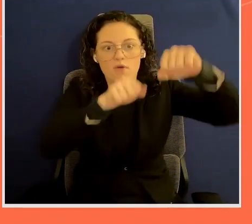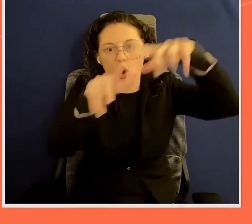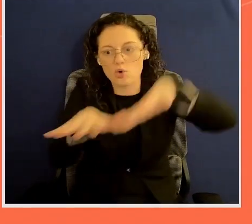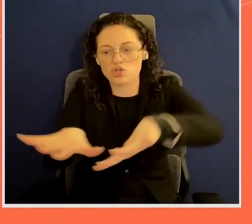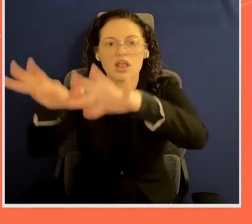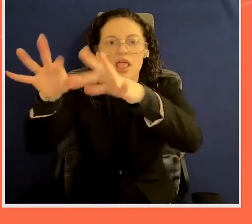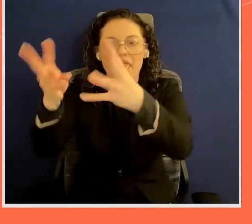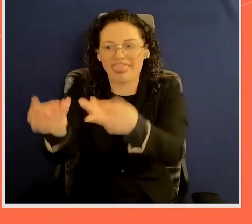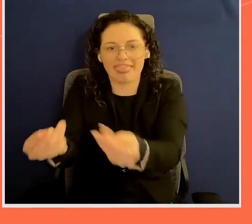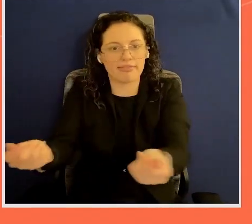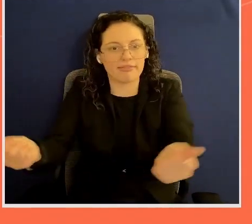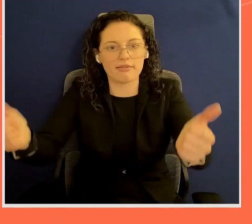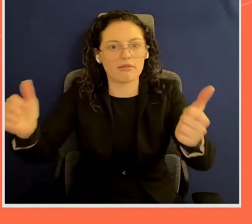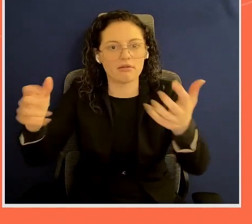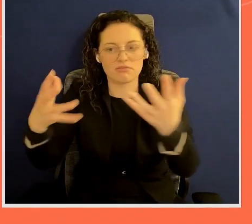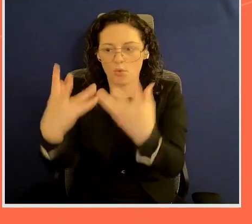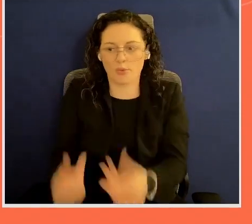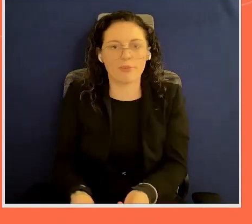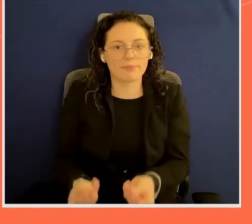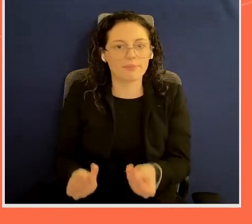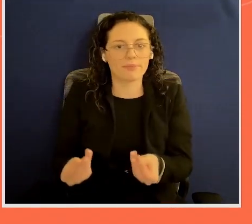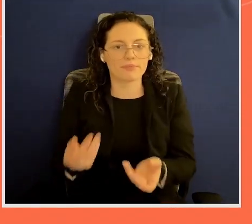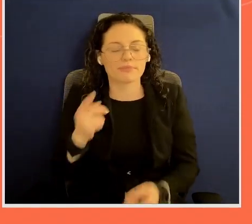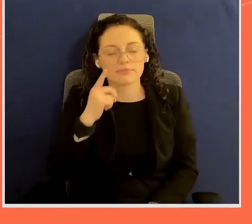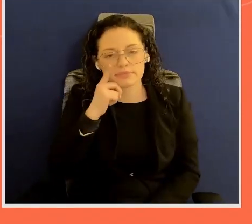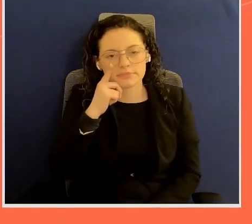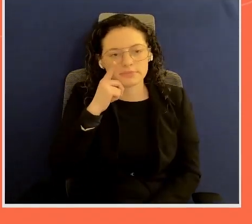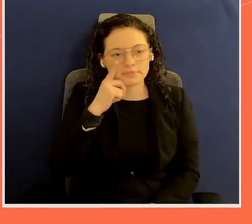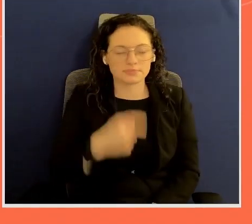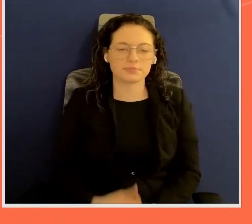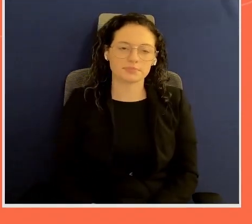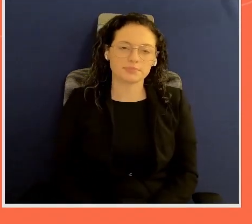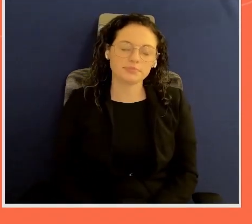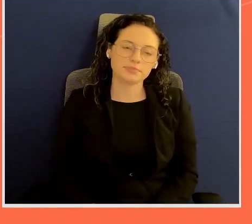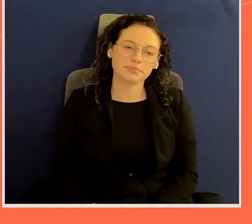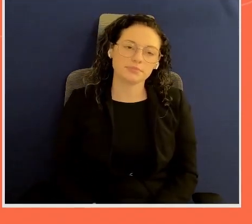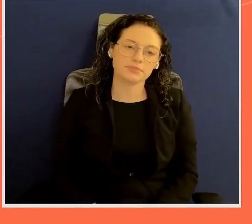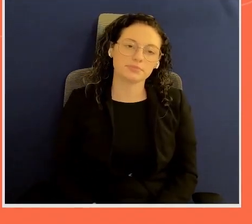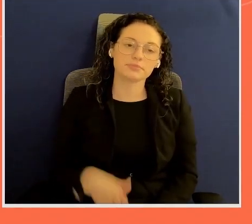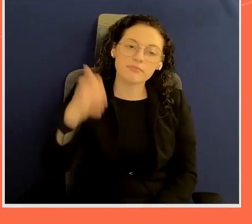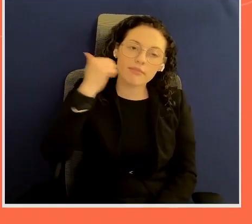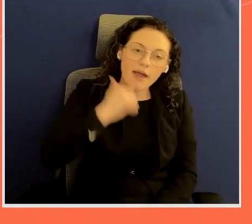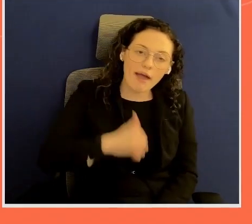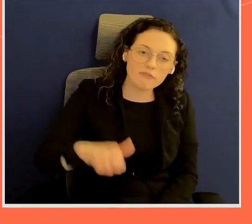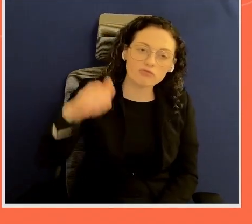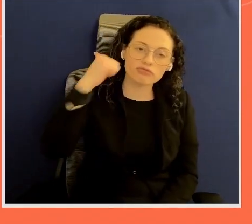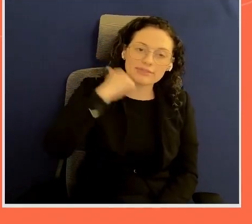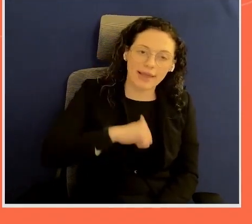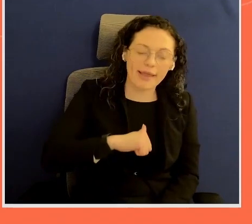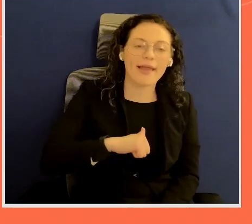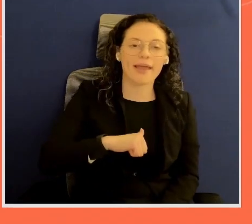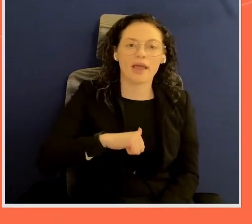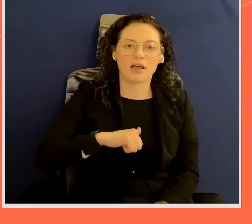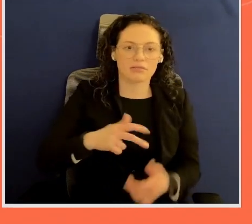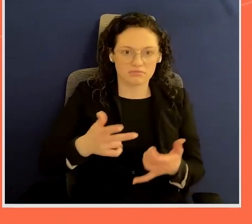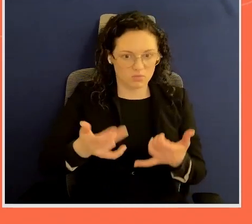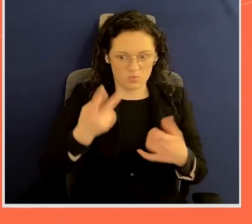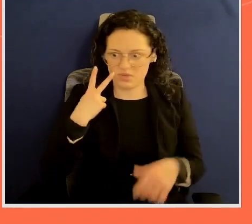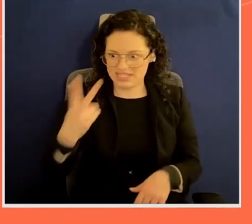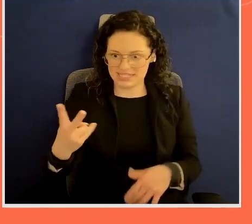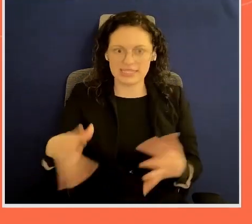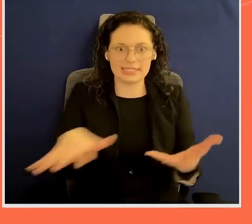define the many ways in which these folks are on the front lines. President Whips has just shared with us